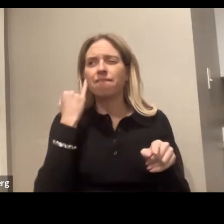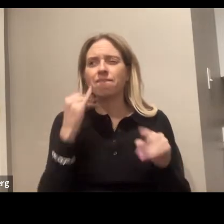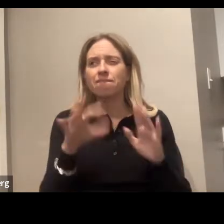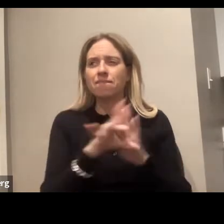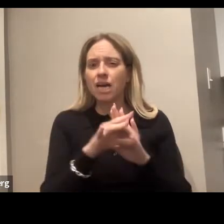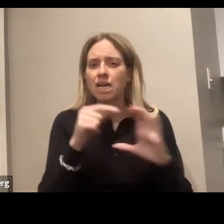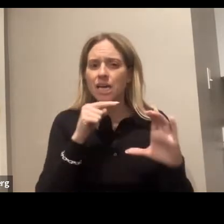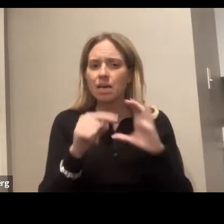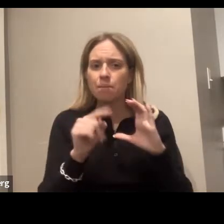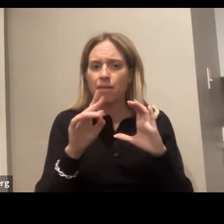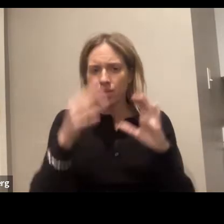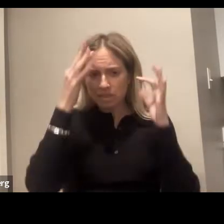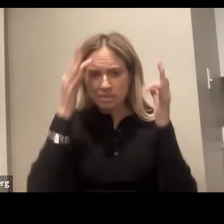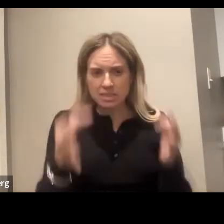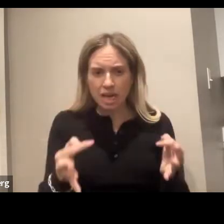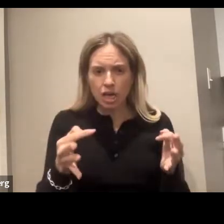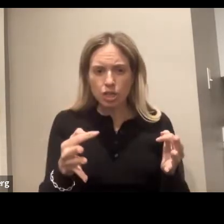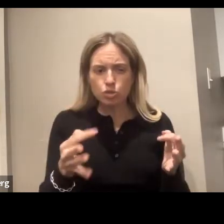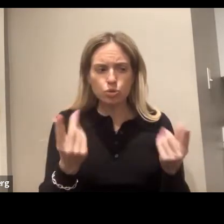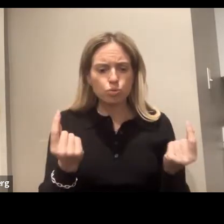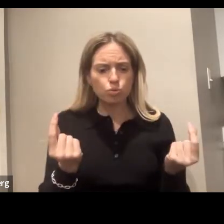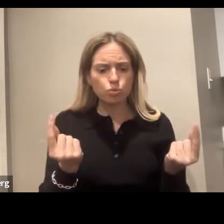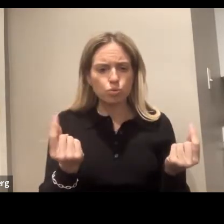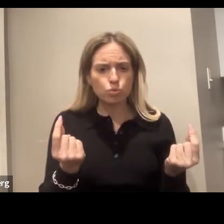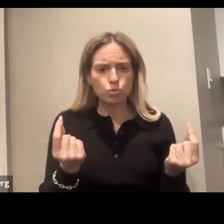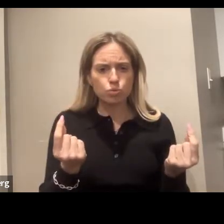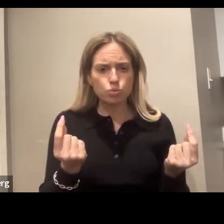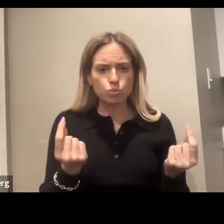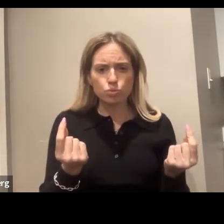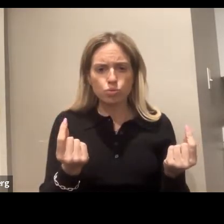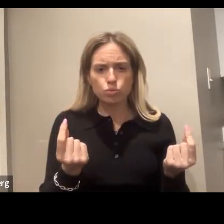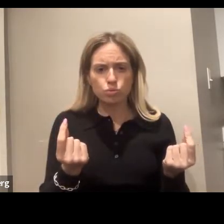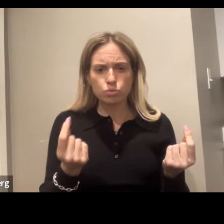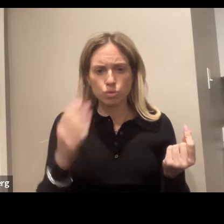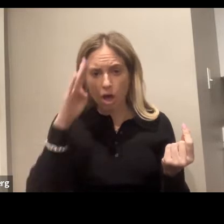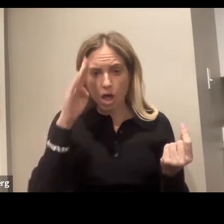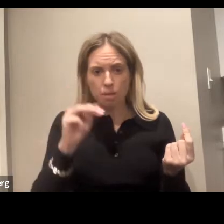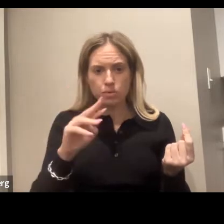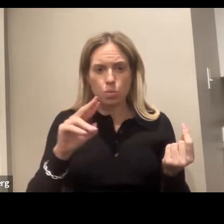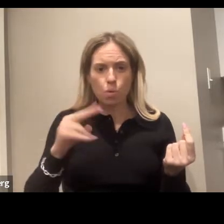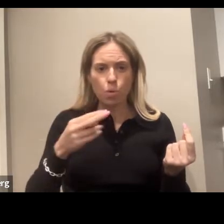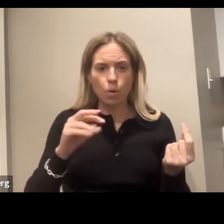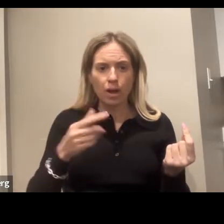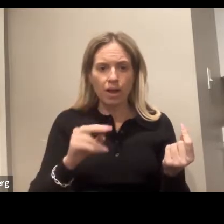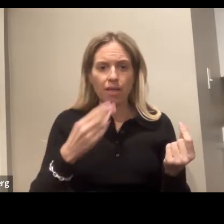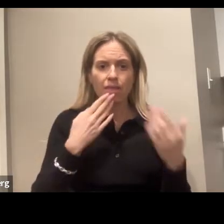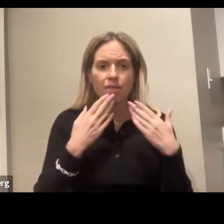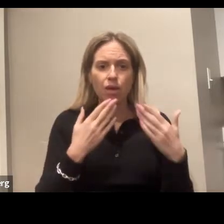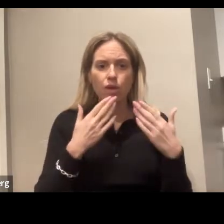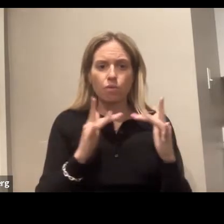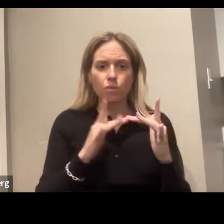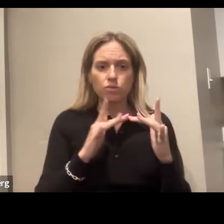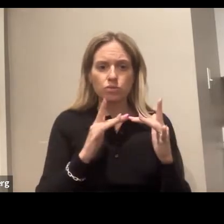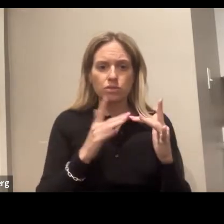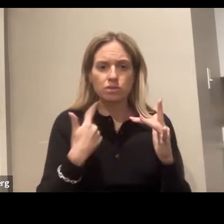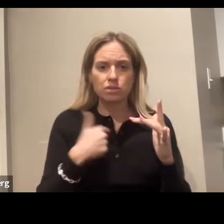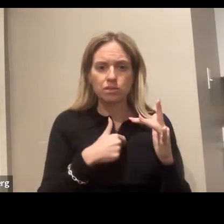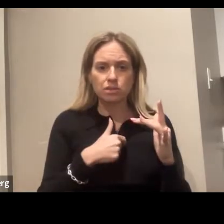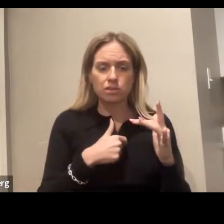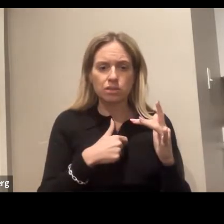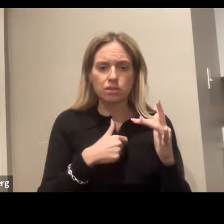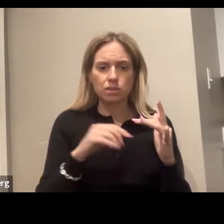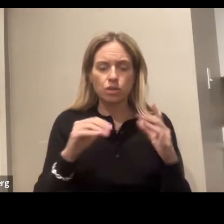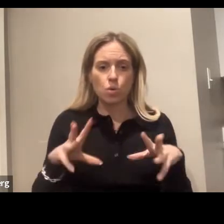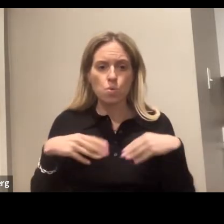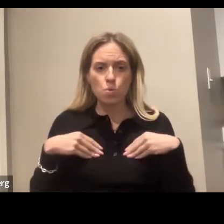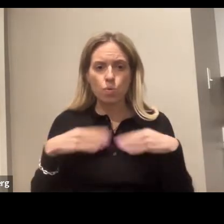are deciding to, hello, Mr. Horgan, thanks for reaching out. The owner's taken on, actually,